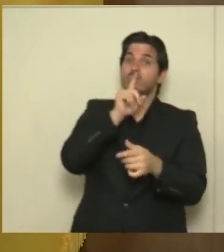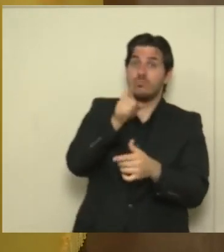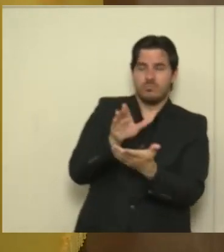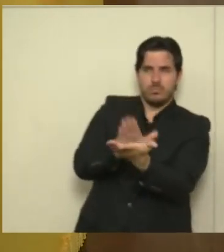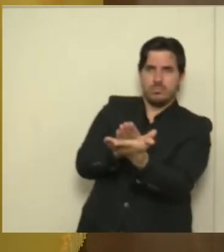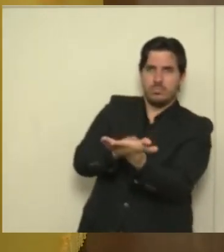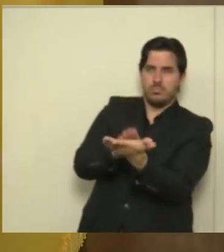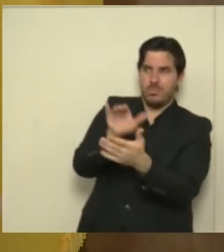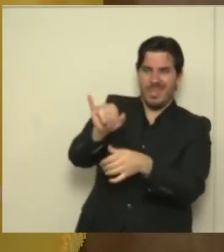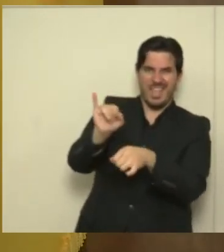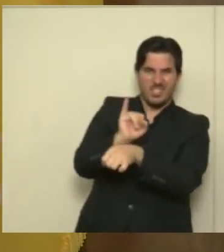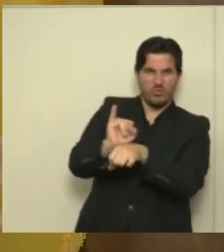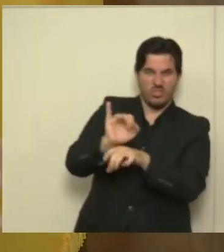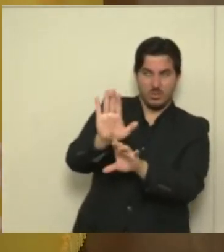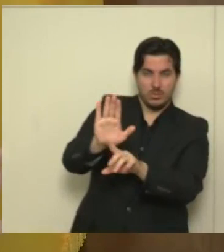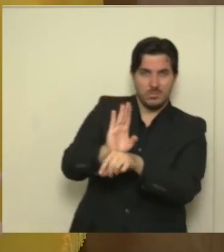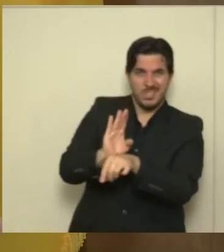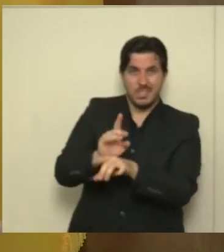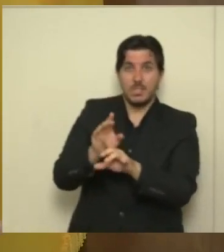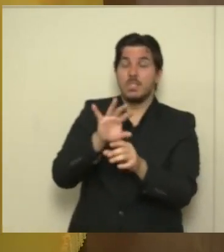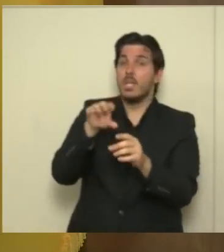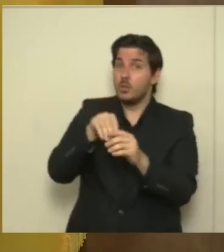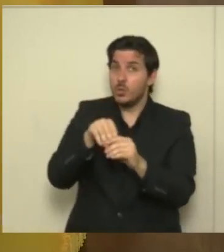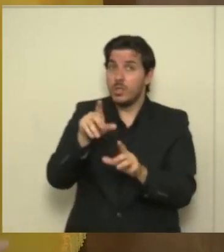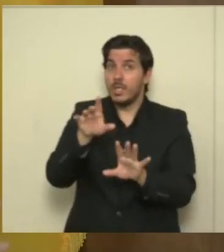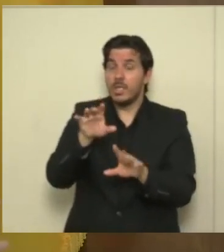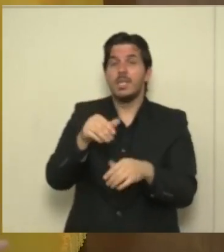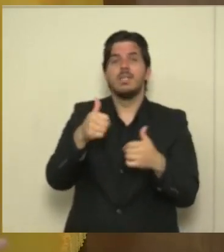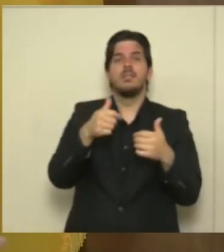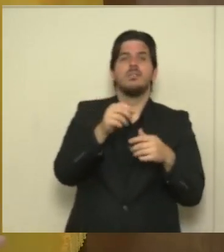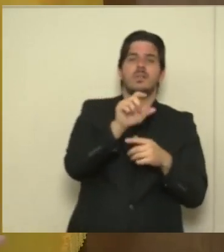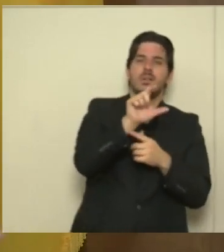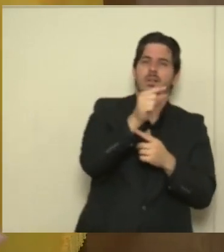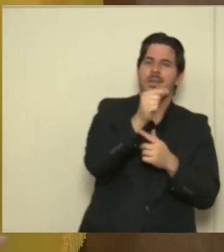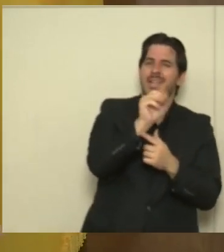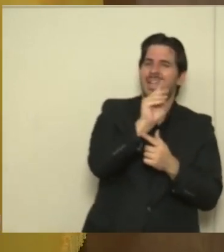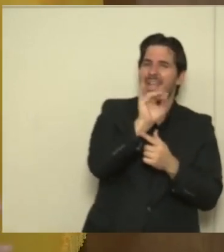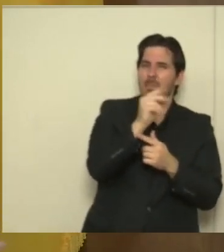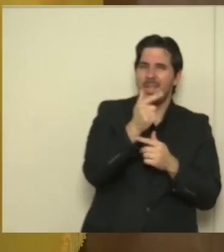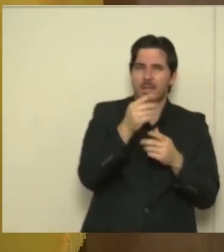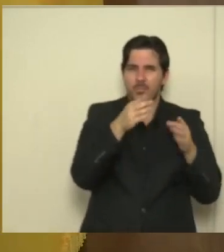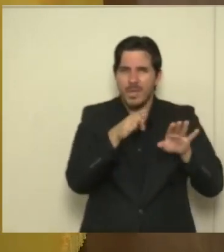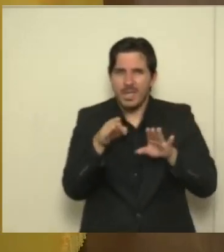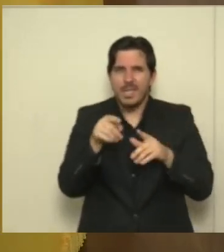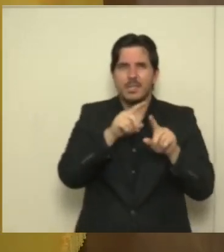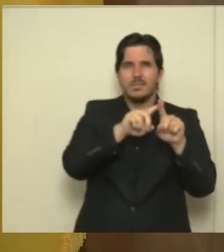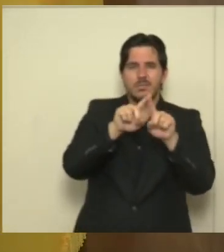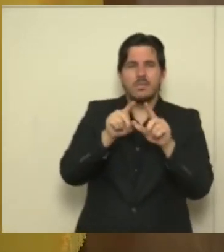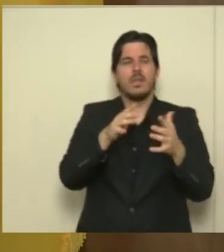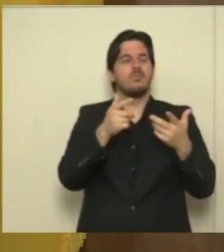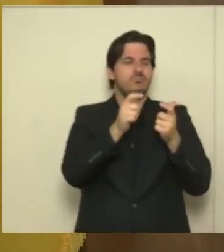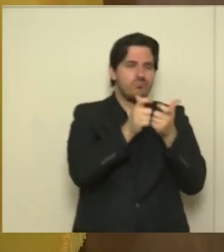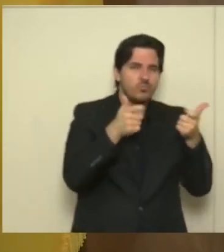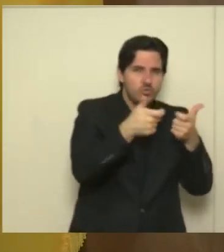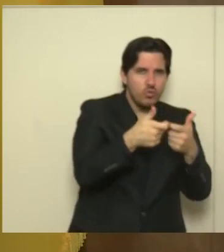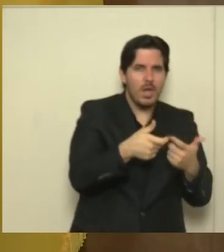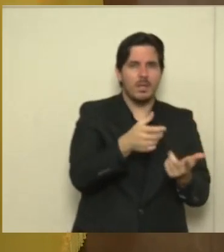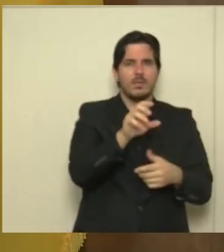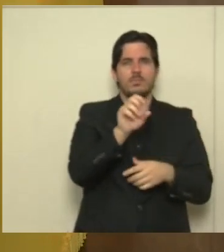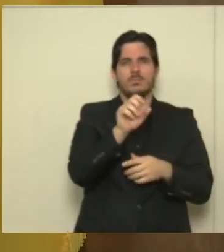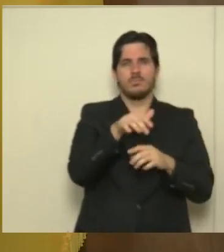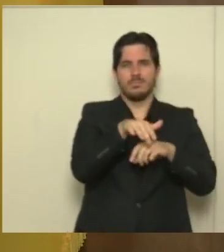particular, including, which is different, gaming in sovereign nations. Everyone has